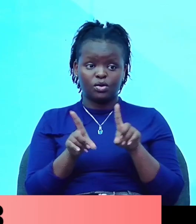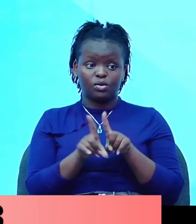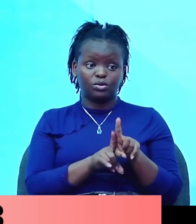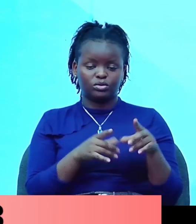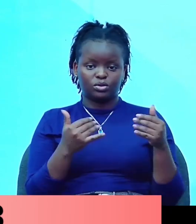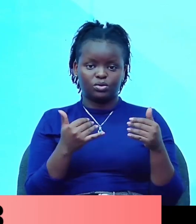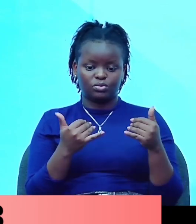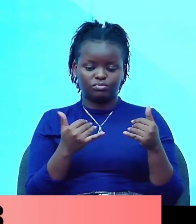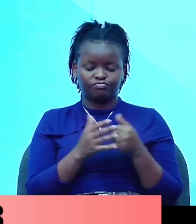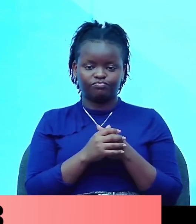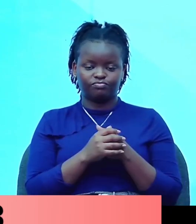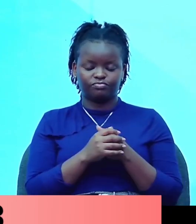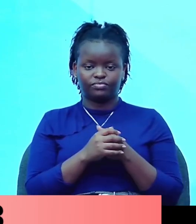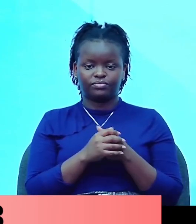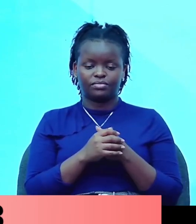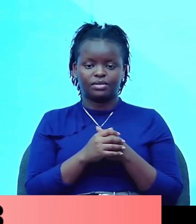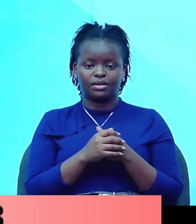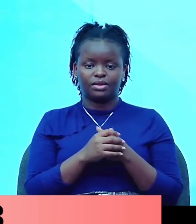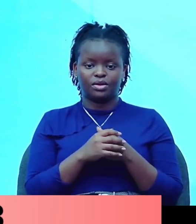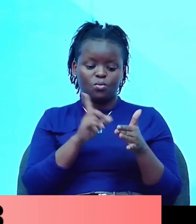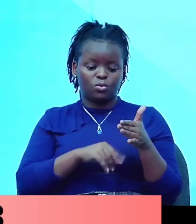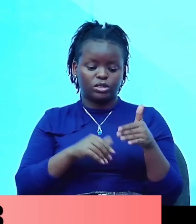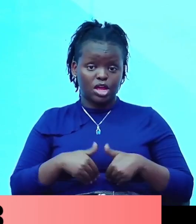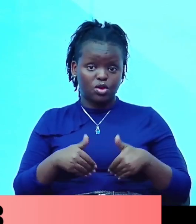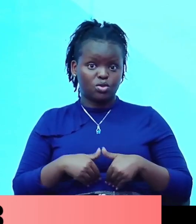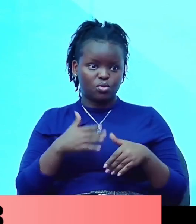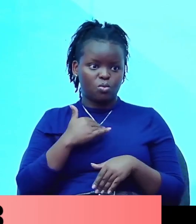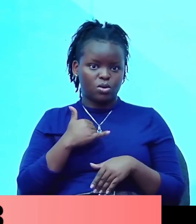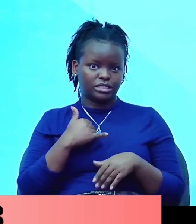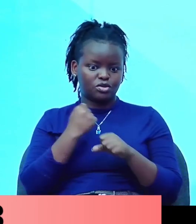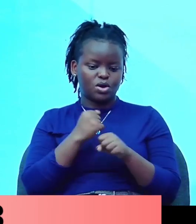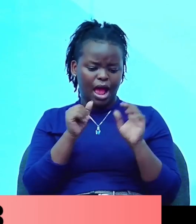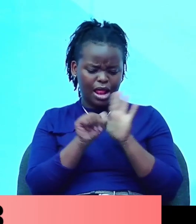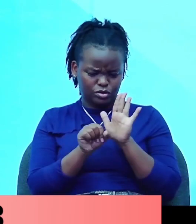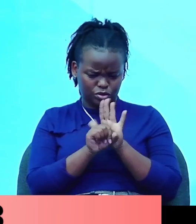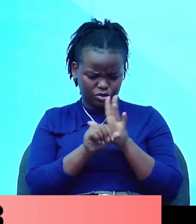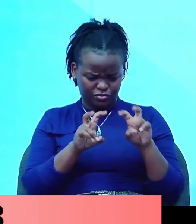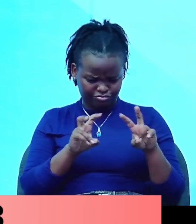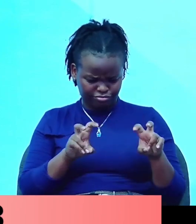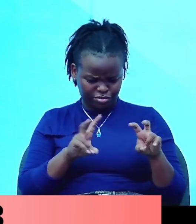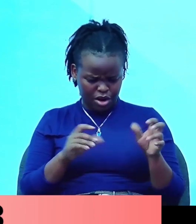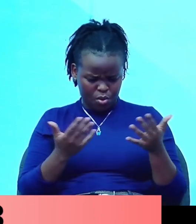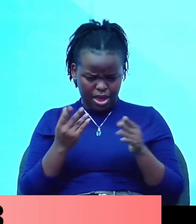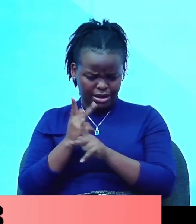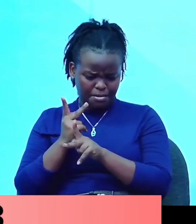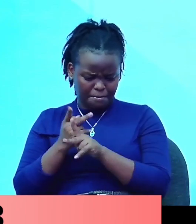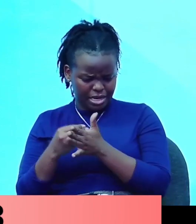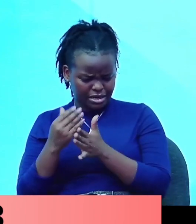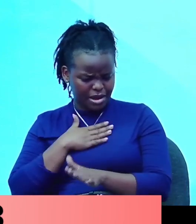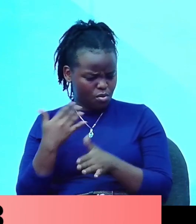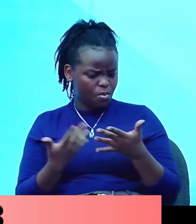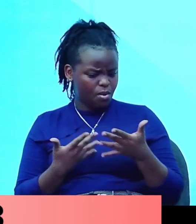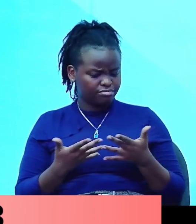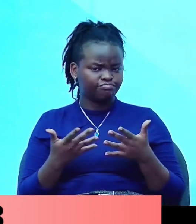what the youth are looking for. People they're doing a lot of research trying to figure out, where do I put my money? Sure. Putting money